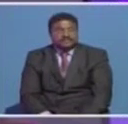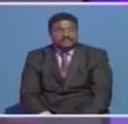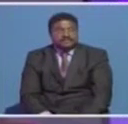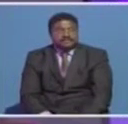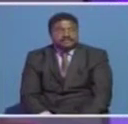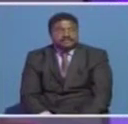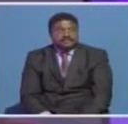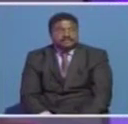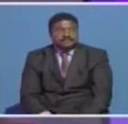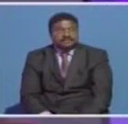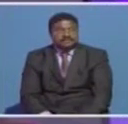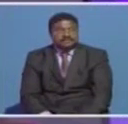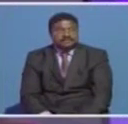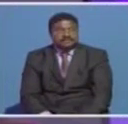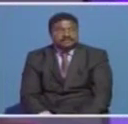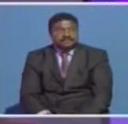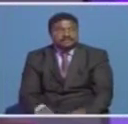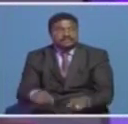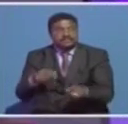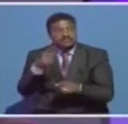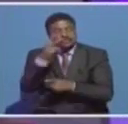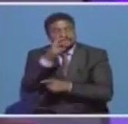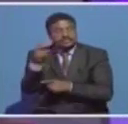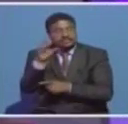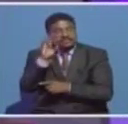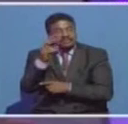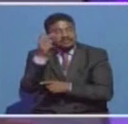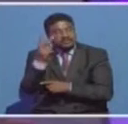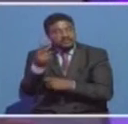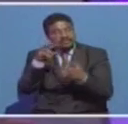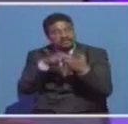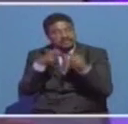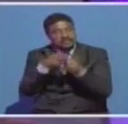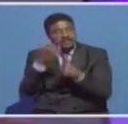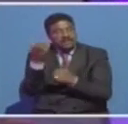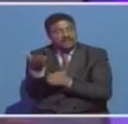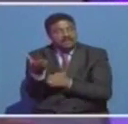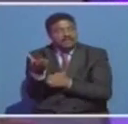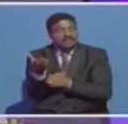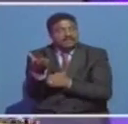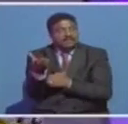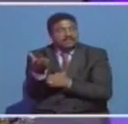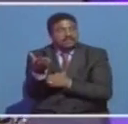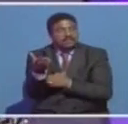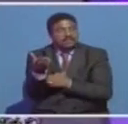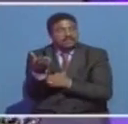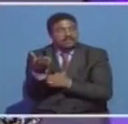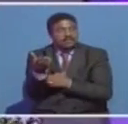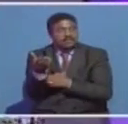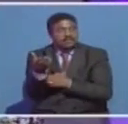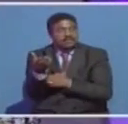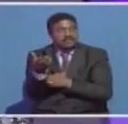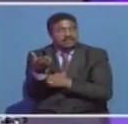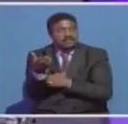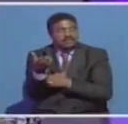Epidemics also, about 272 people have died. Then you also cost this in terms